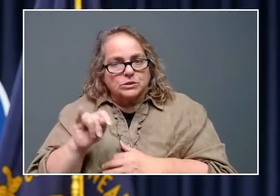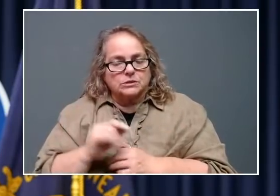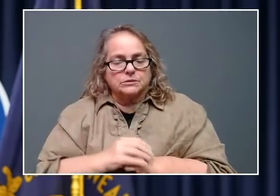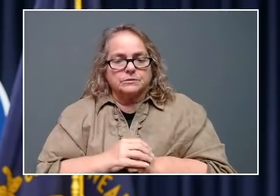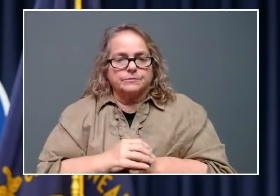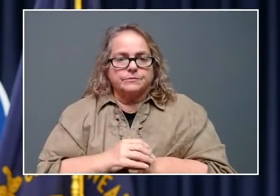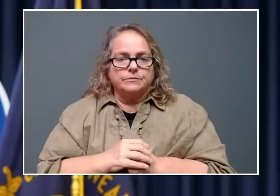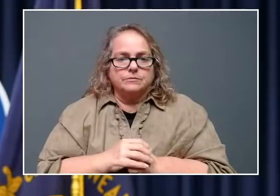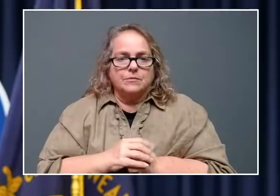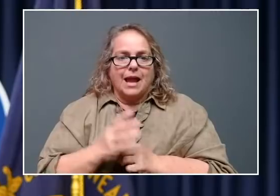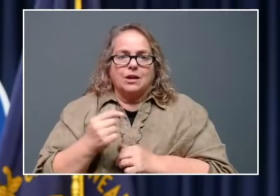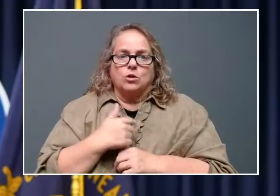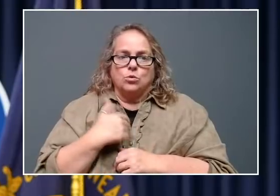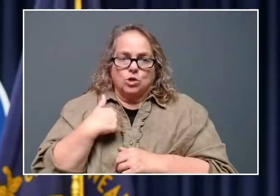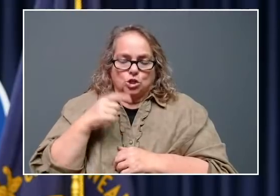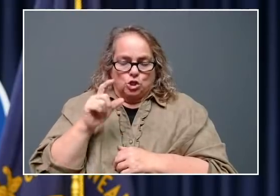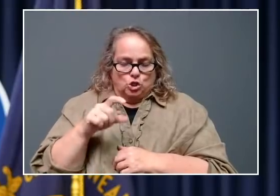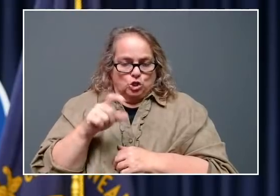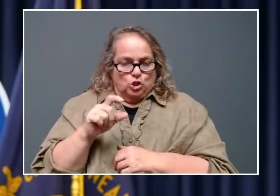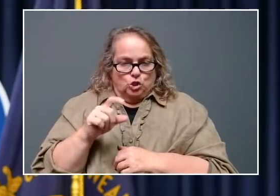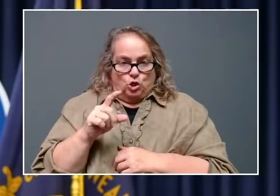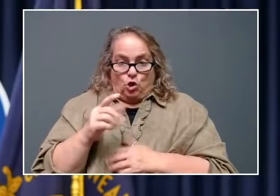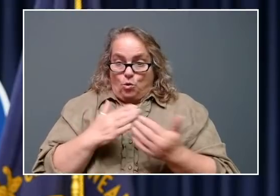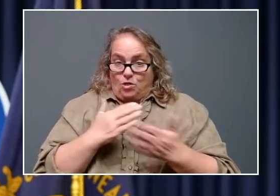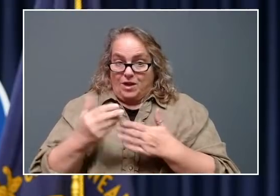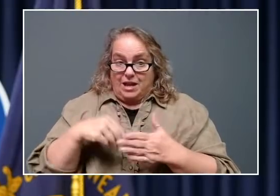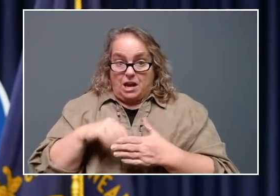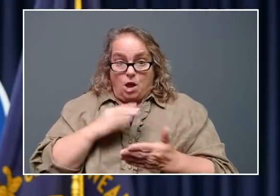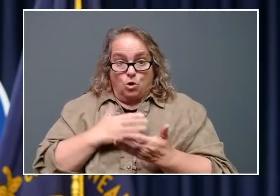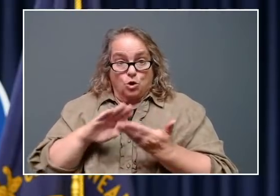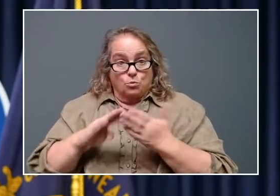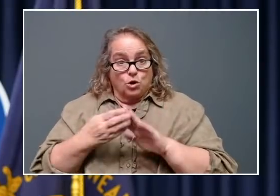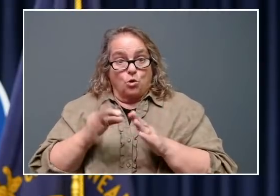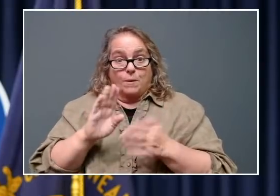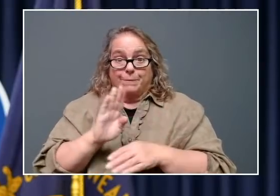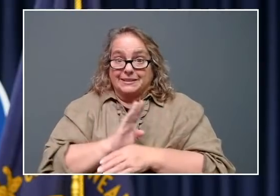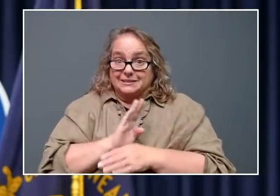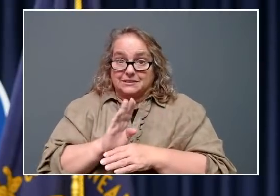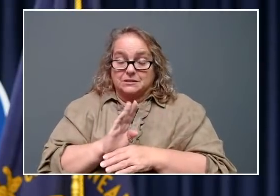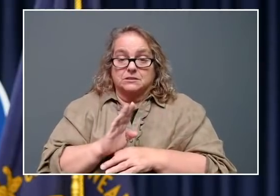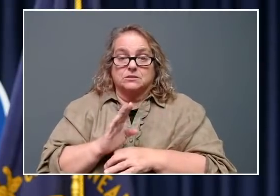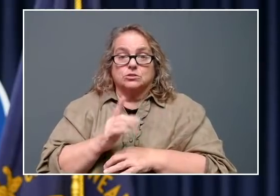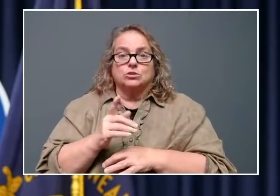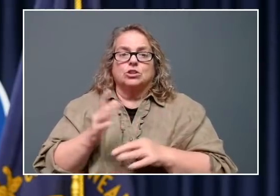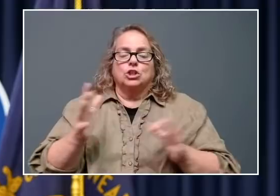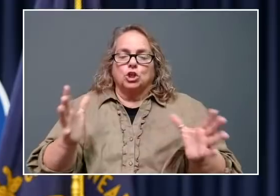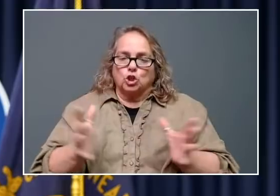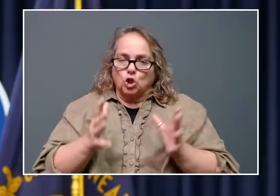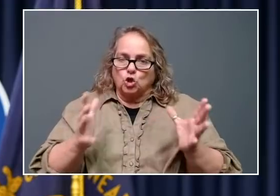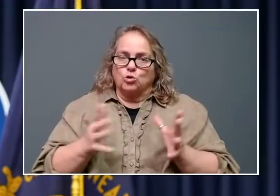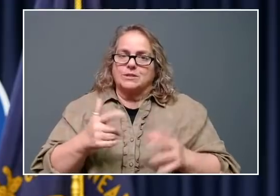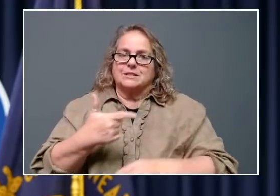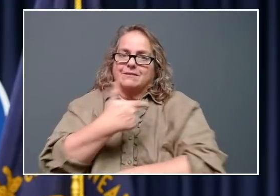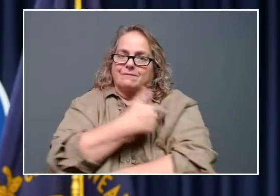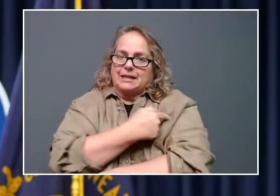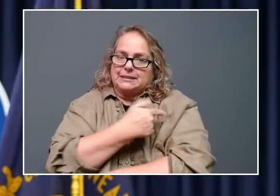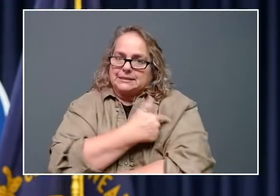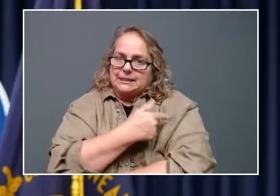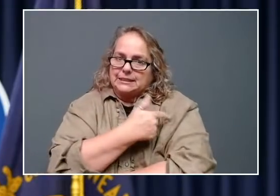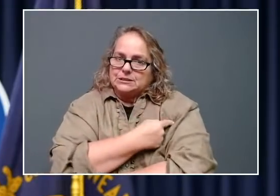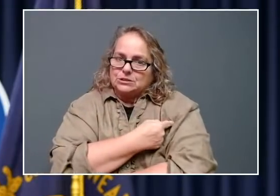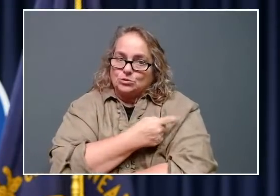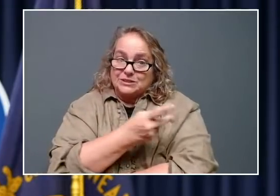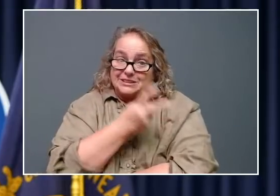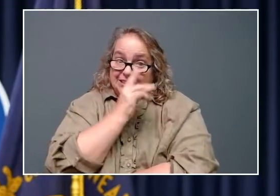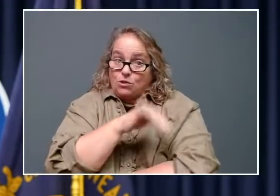ought to double down, whether it's in our communities and our businesses or the rest, on encouraging the vaccination. And as you can see from those numbers right now,